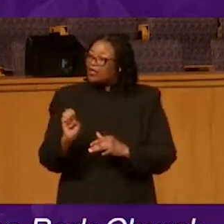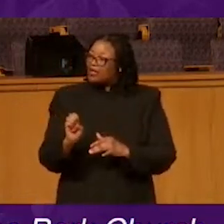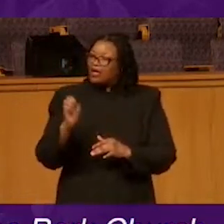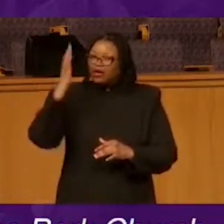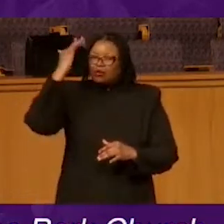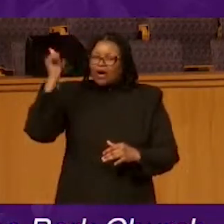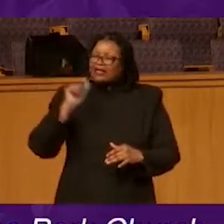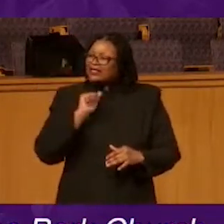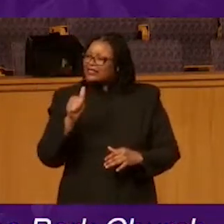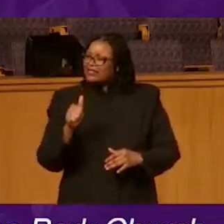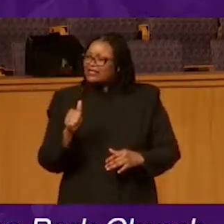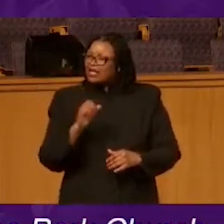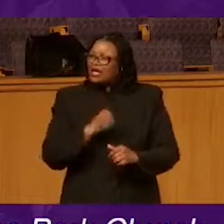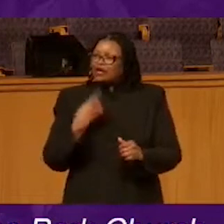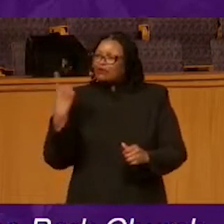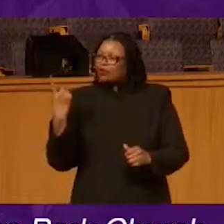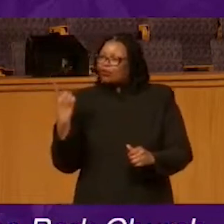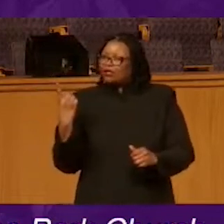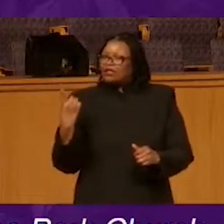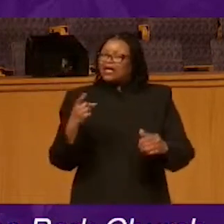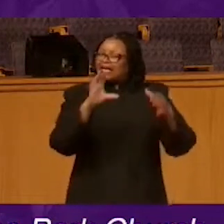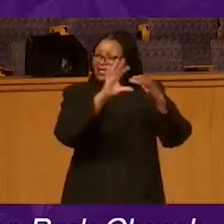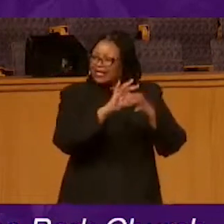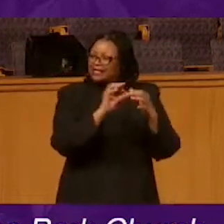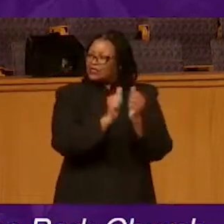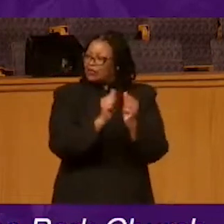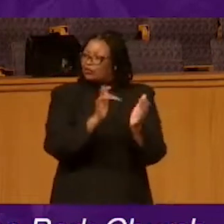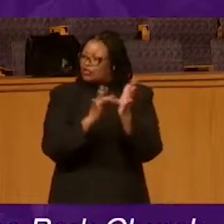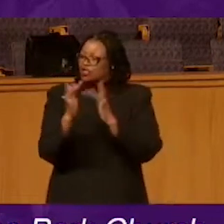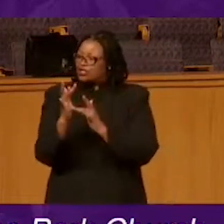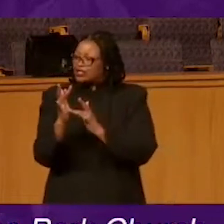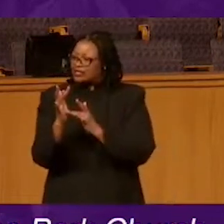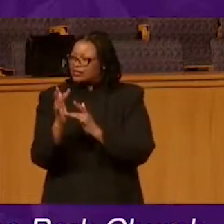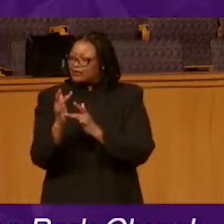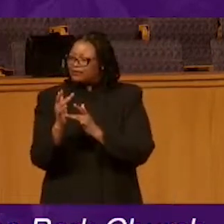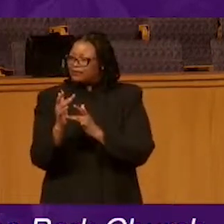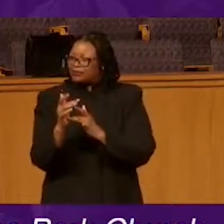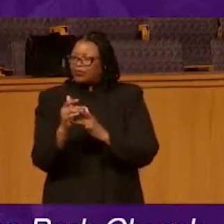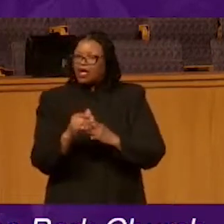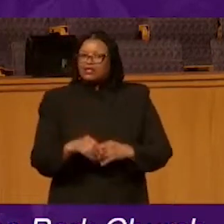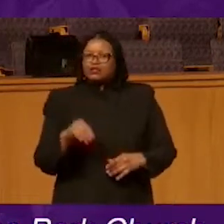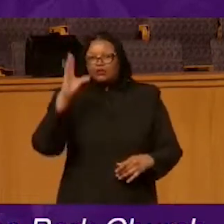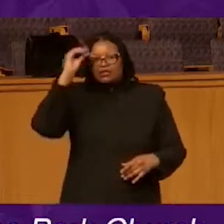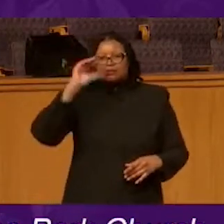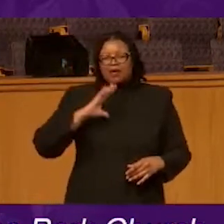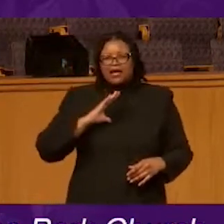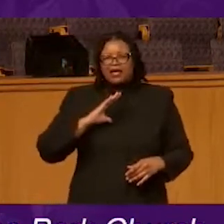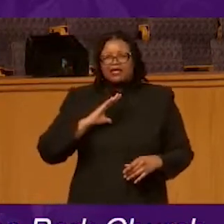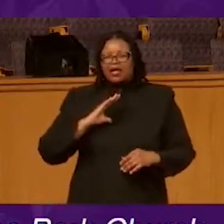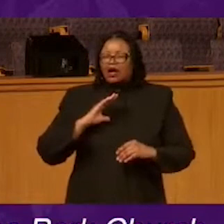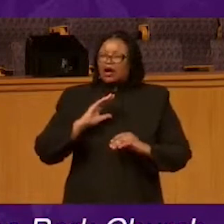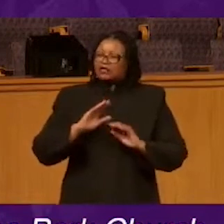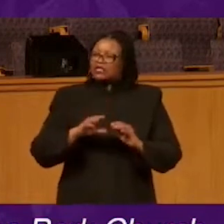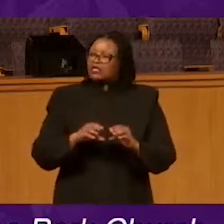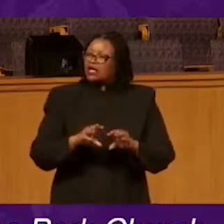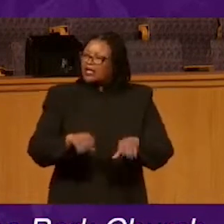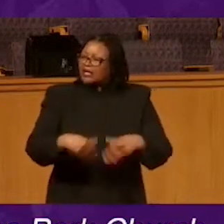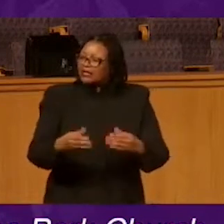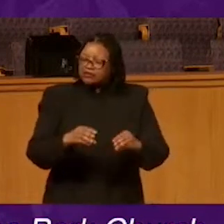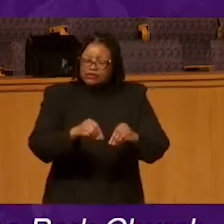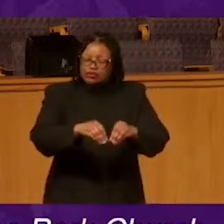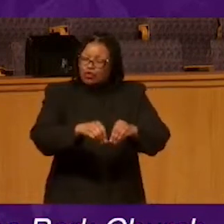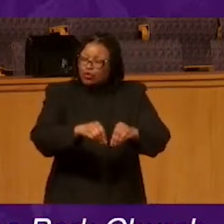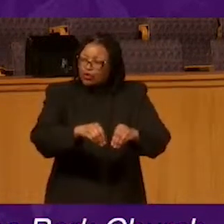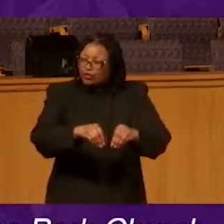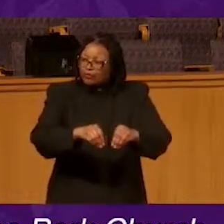board? So Jesus tells the parable of the sower who sows and different soils, and it has different results